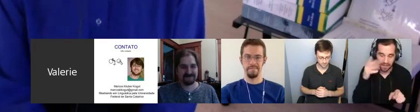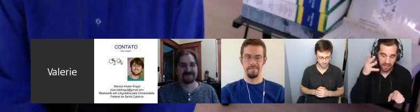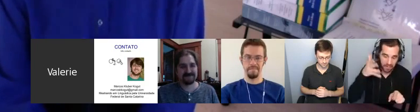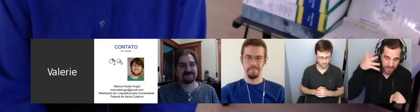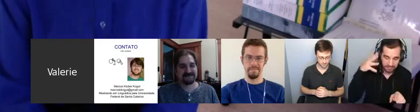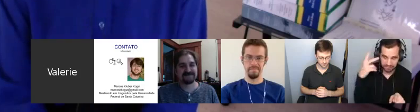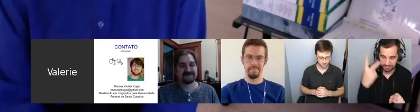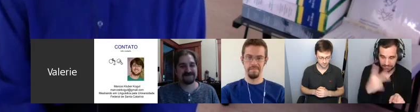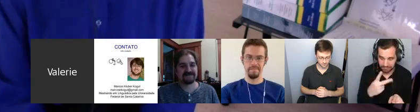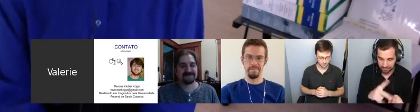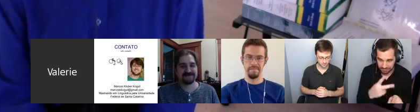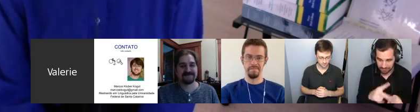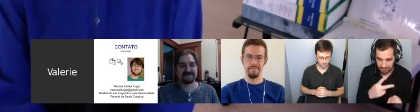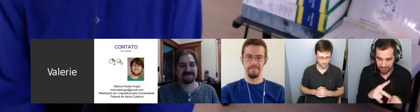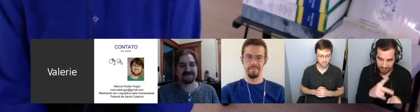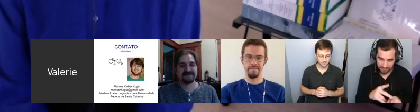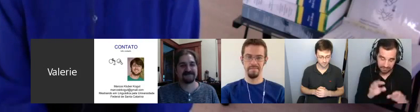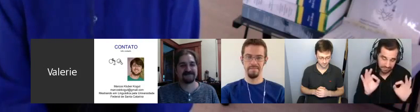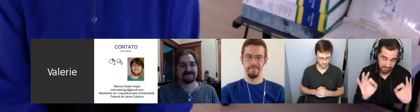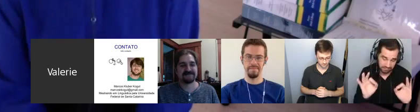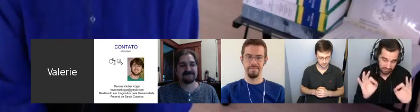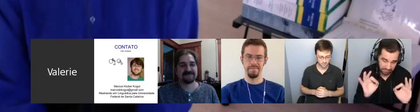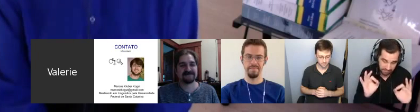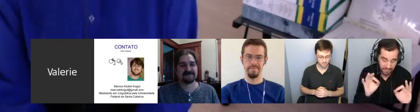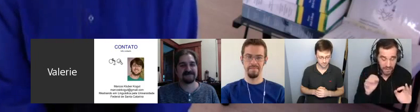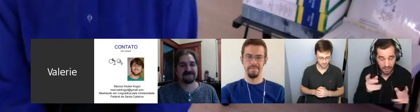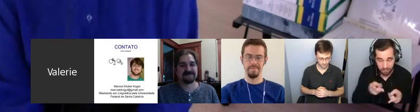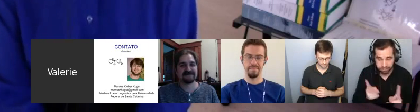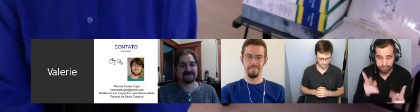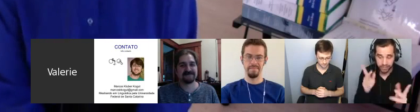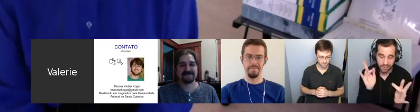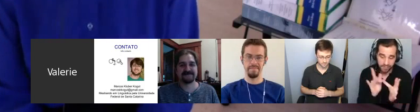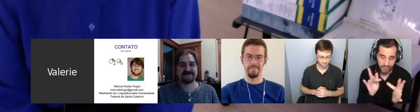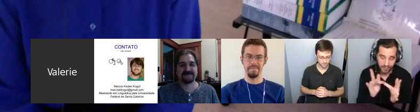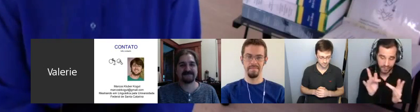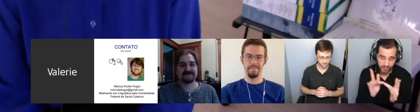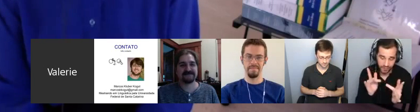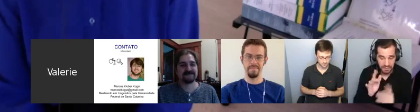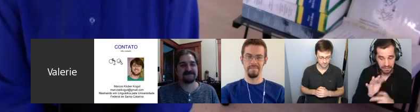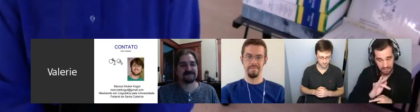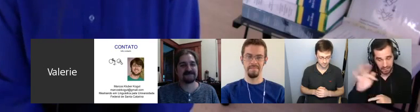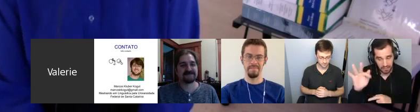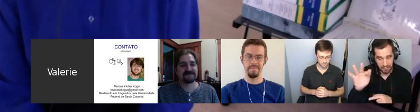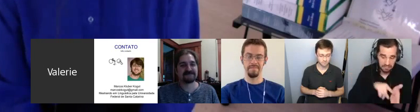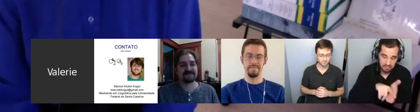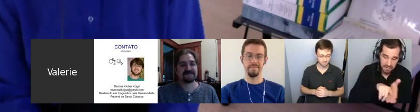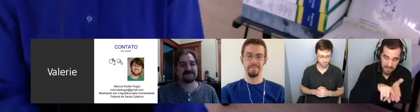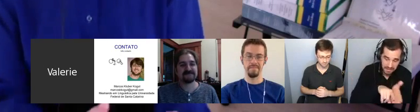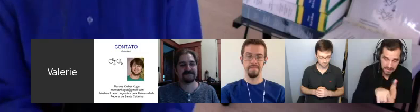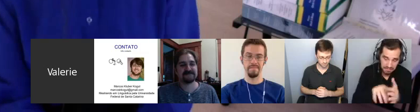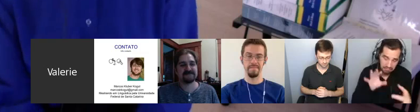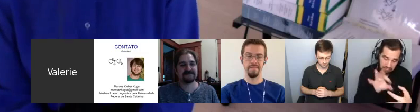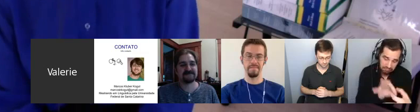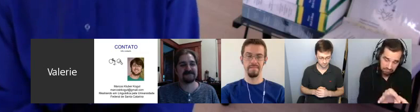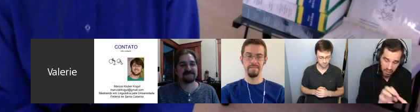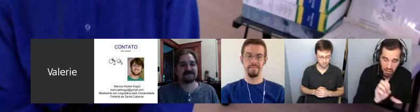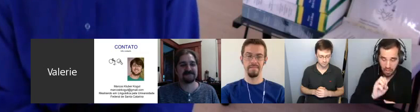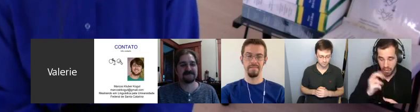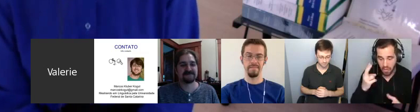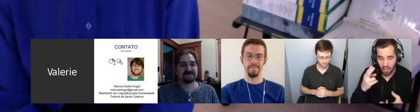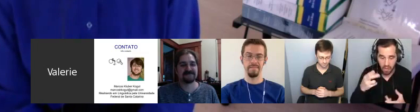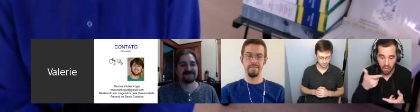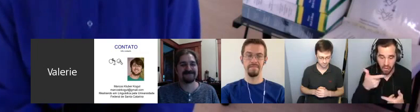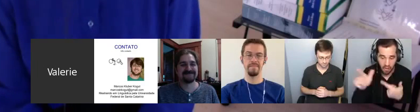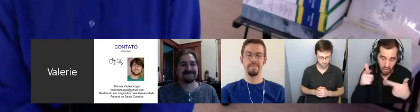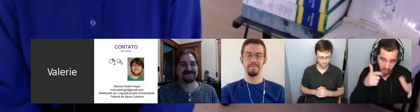and we will be in touch. I hope you'll keep in touch and tell us about any future research or more that is connected to what you're